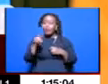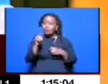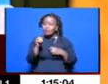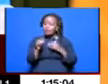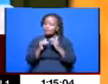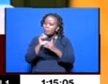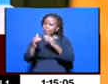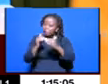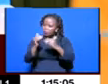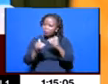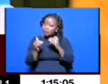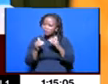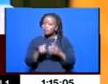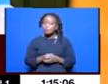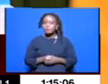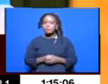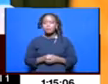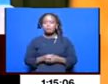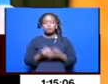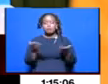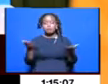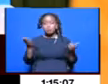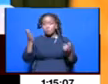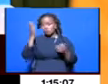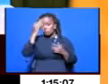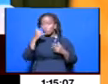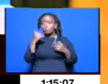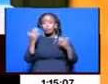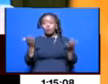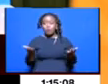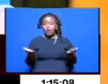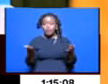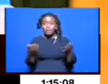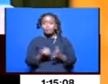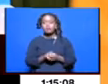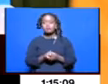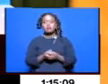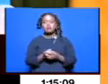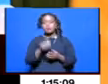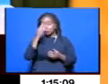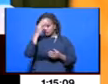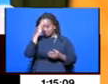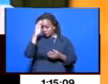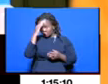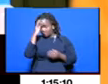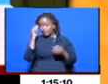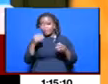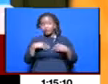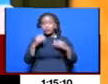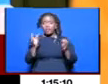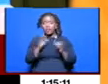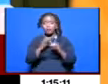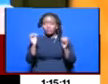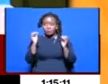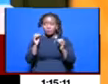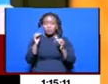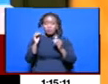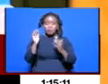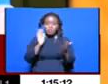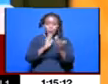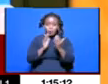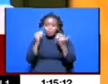process? It's because there can be no doubt that in approaching the court, the